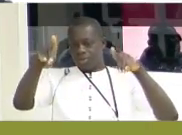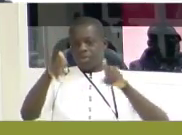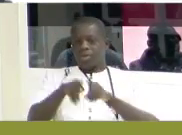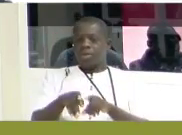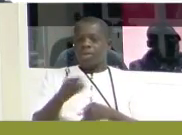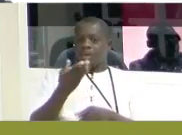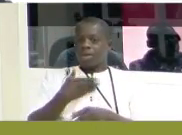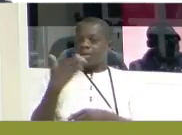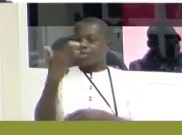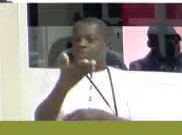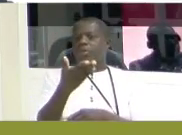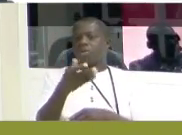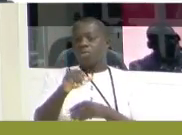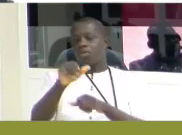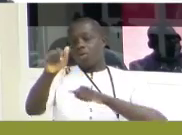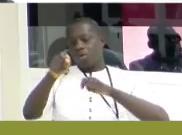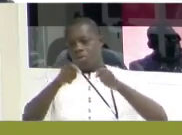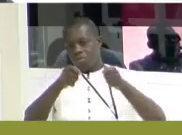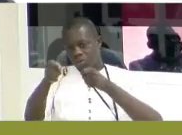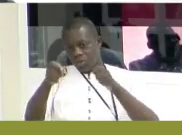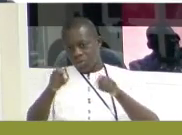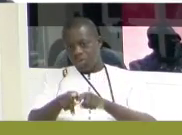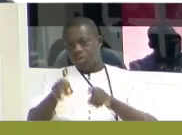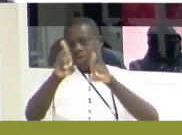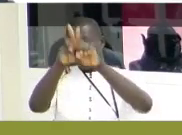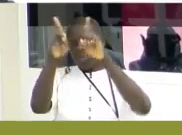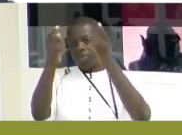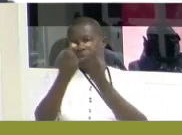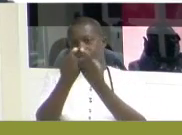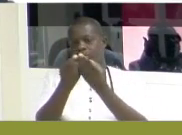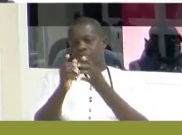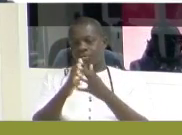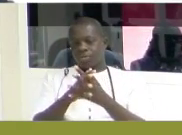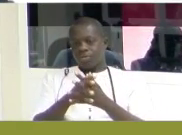the operations department. At